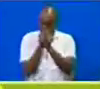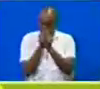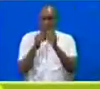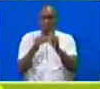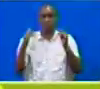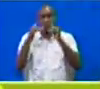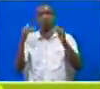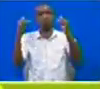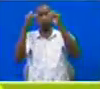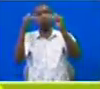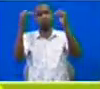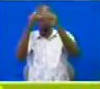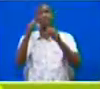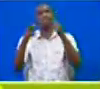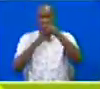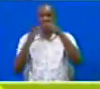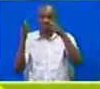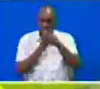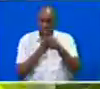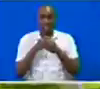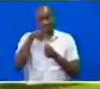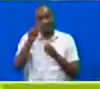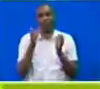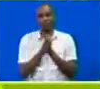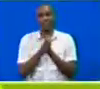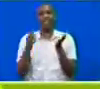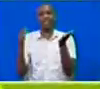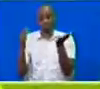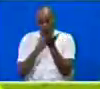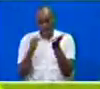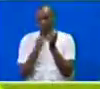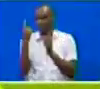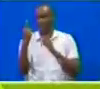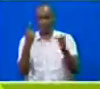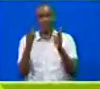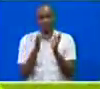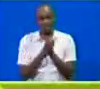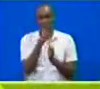to 78 thanks to the 1-1 draw against neighbors Uganda, and a 2-1 win